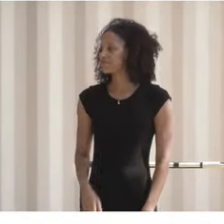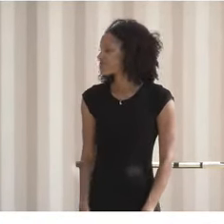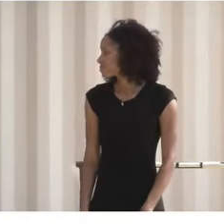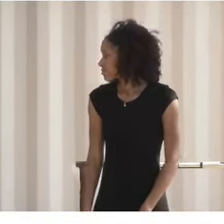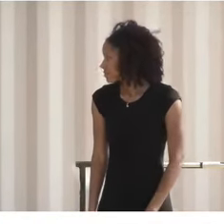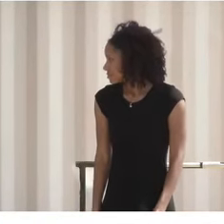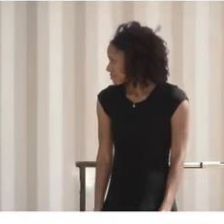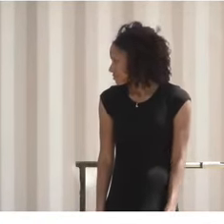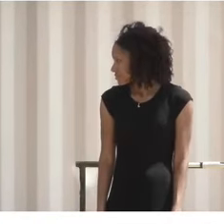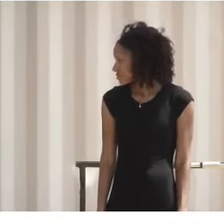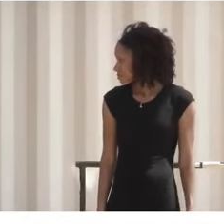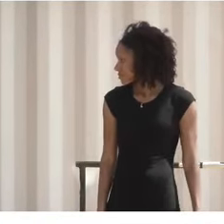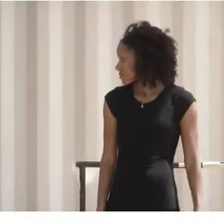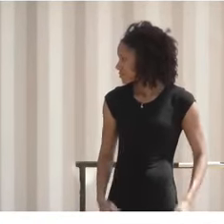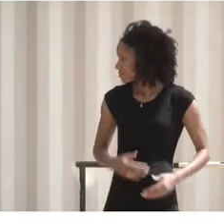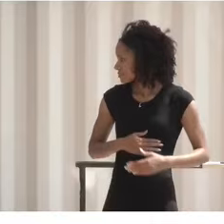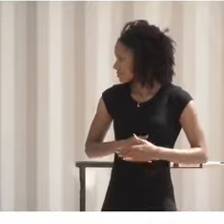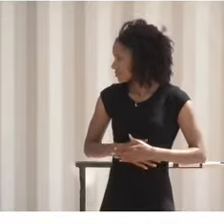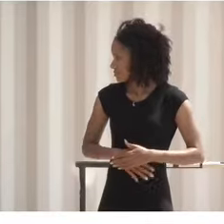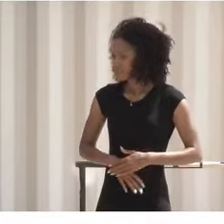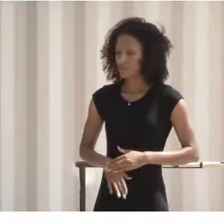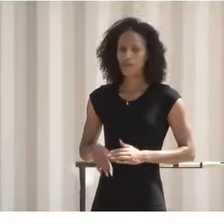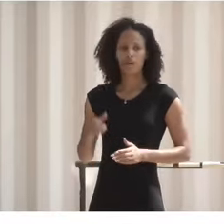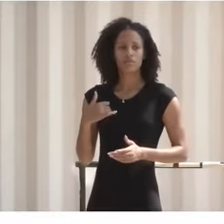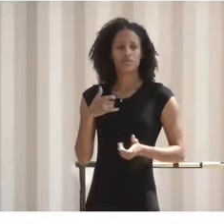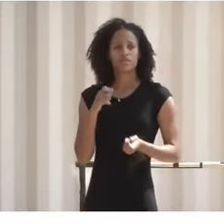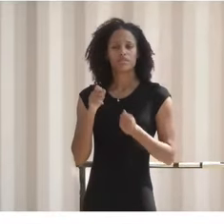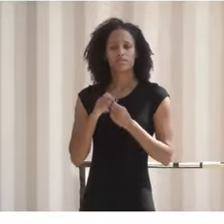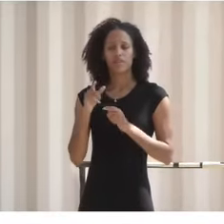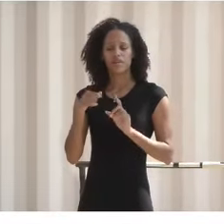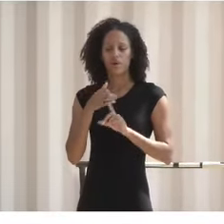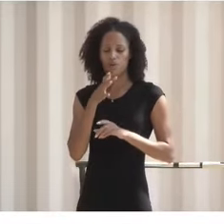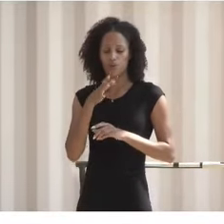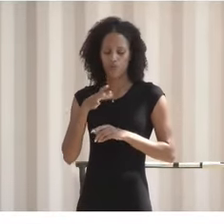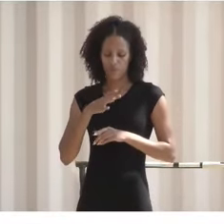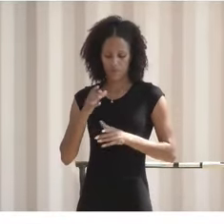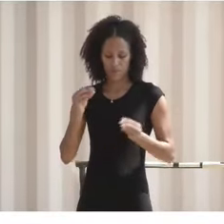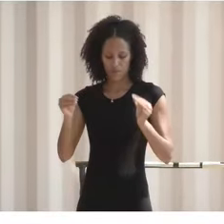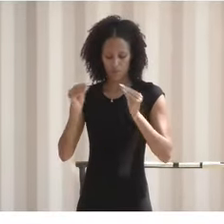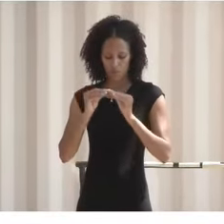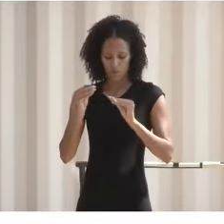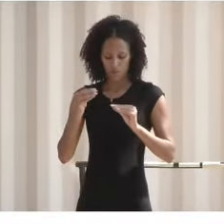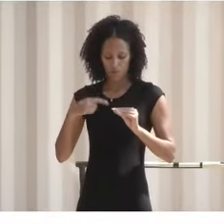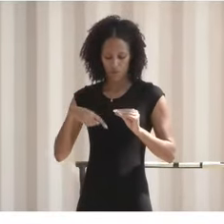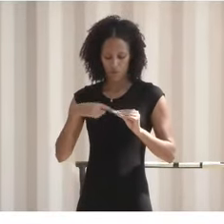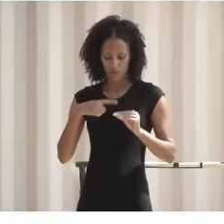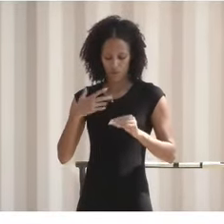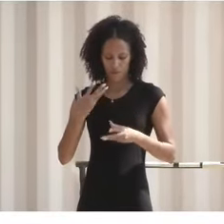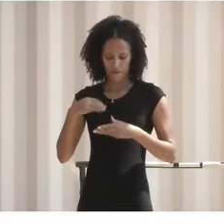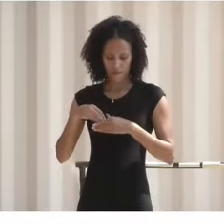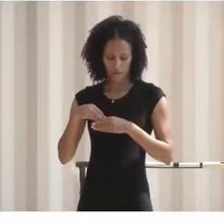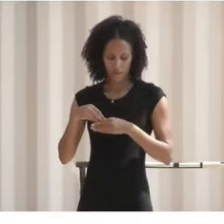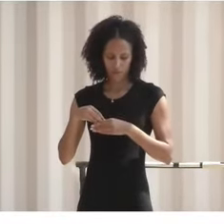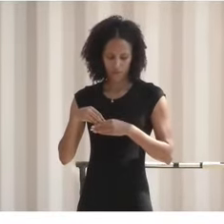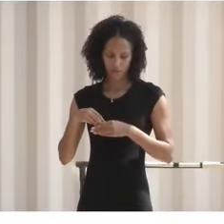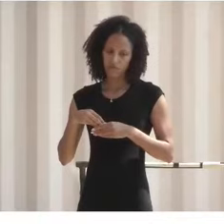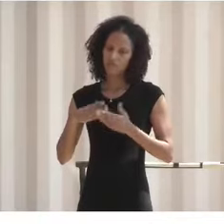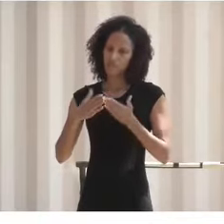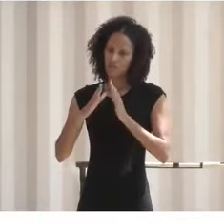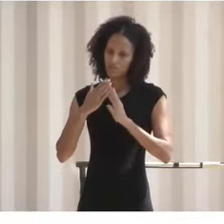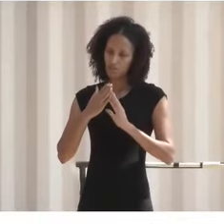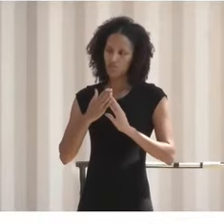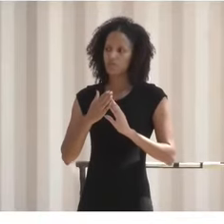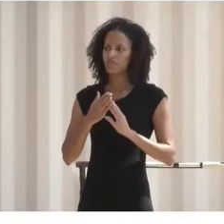As we have spoken about the women, the more efforts we are supposed to make towards ensuring that the communities